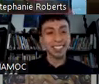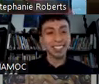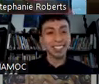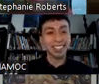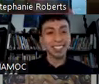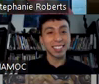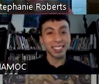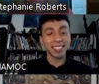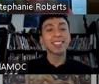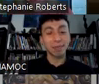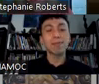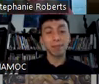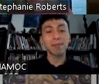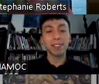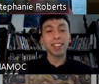Can everybody hear it now?